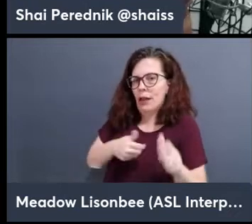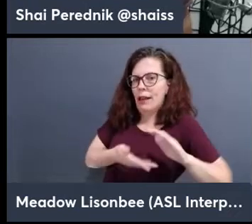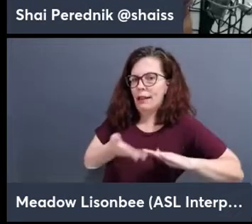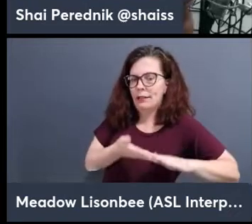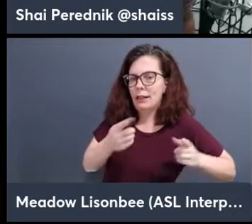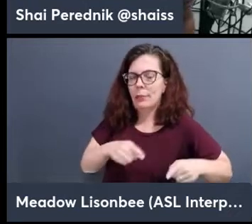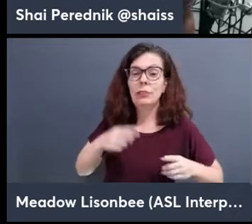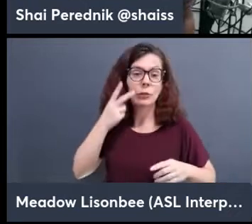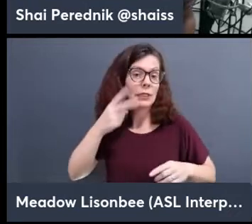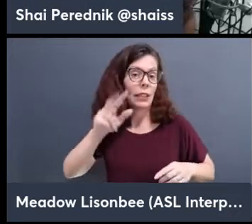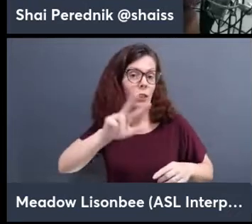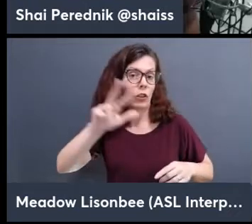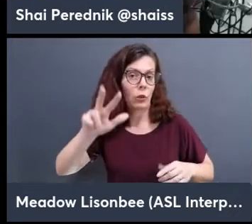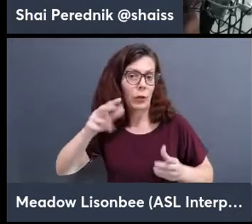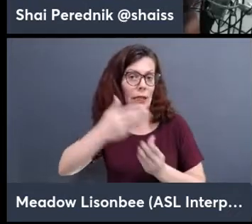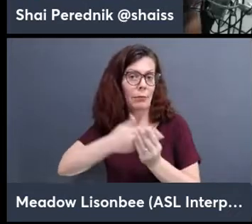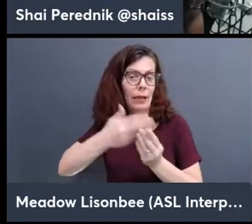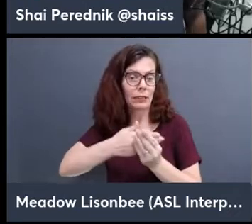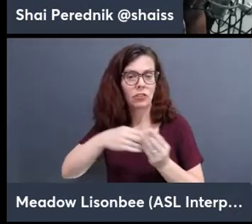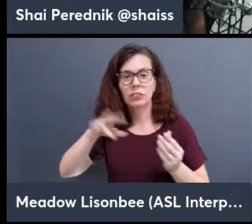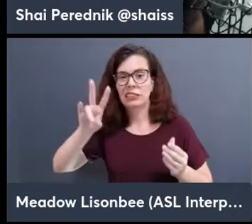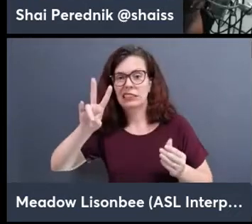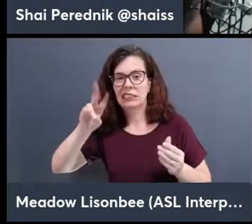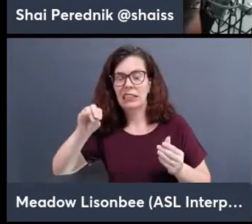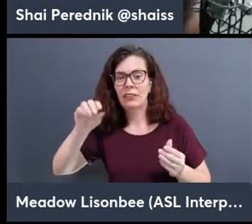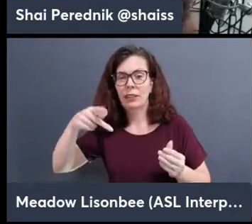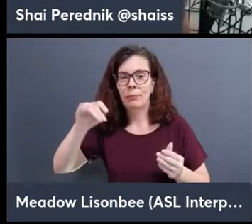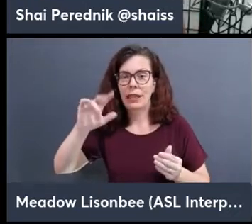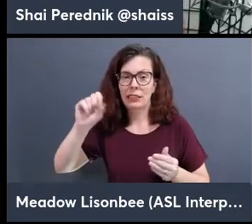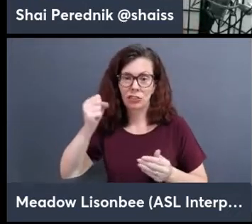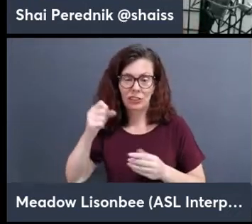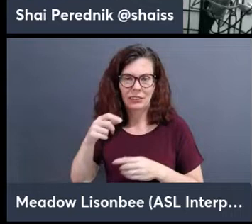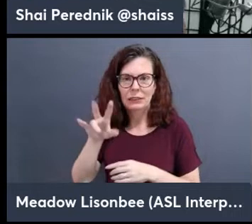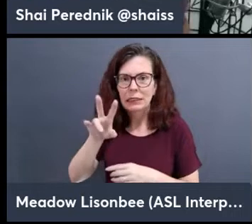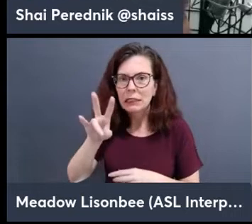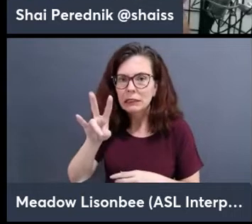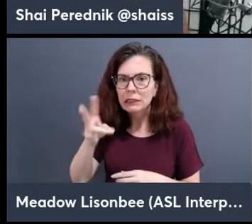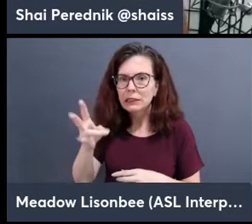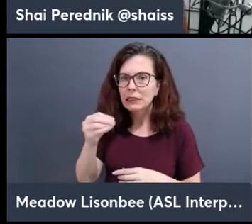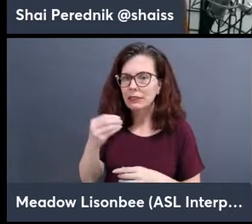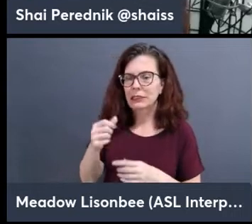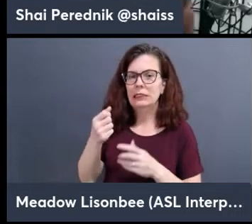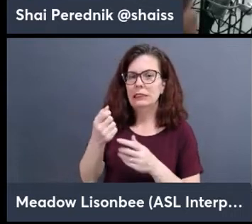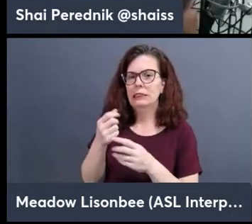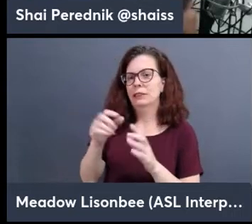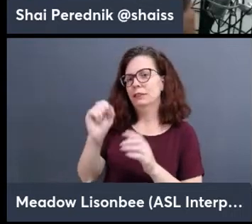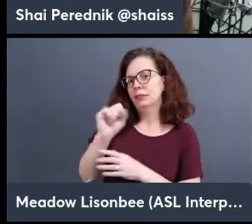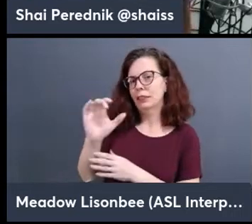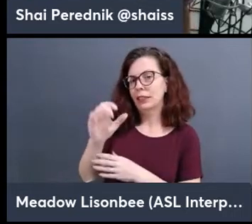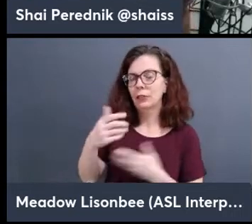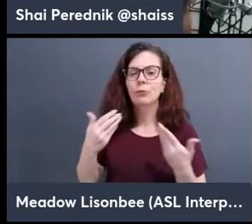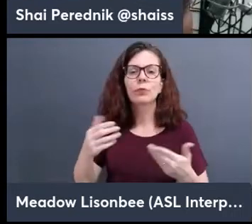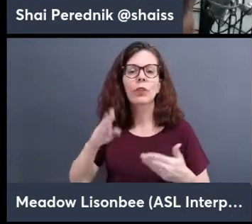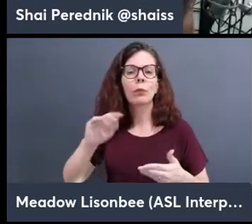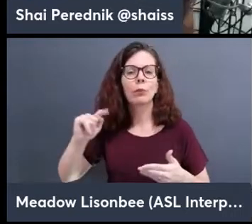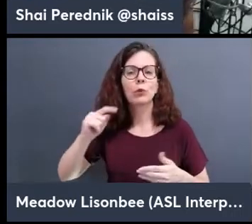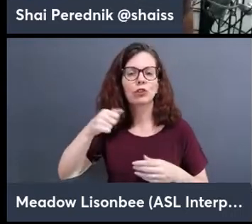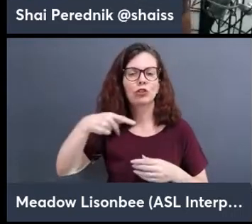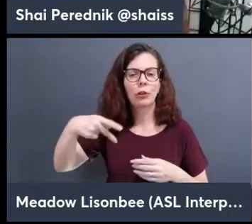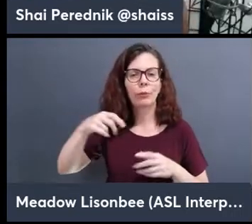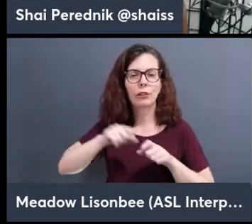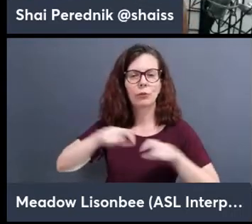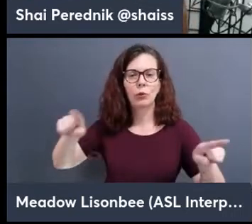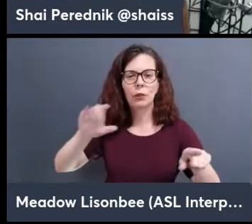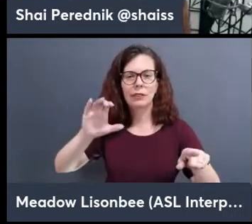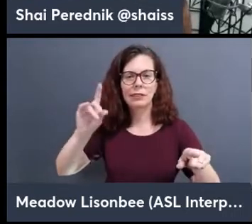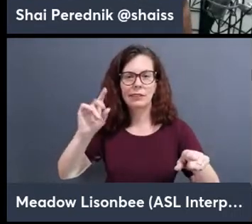packages, and audit over 70 packages in just 15 seconds there. So let's go ahead and bootstrap and deploy CDK. And again, this is